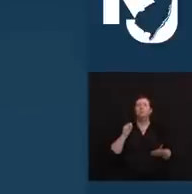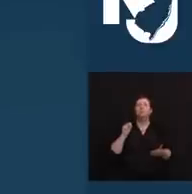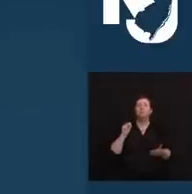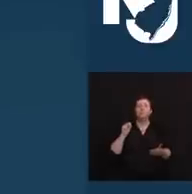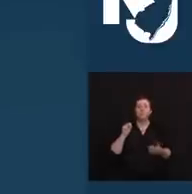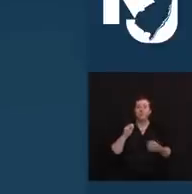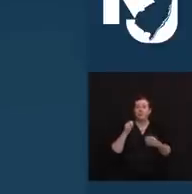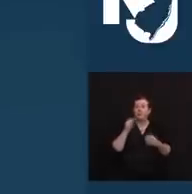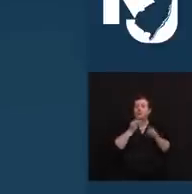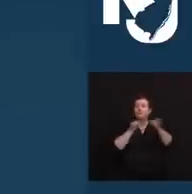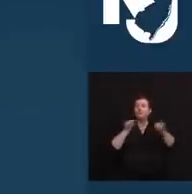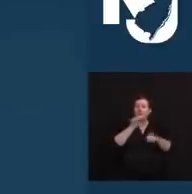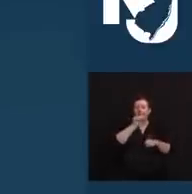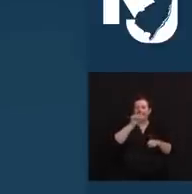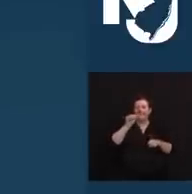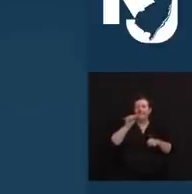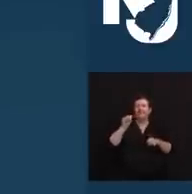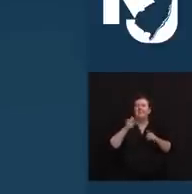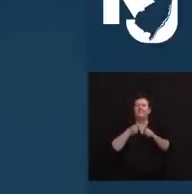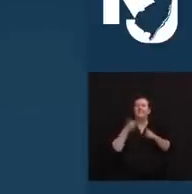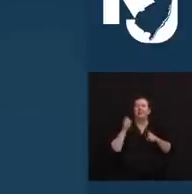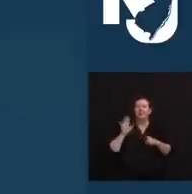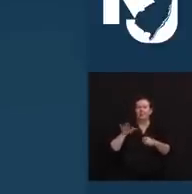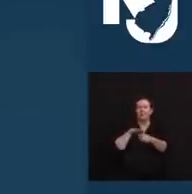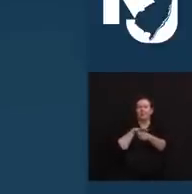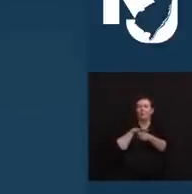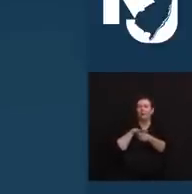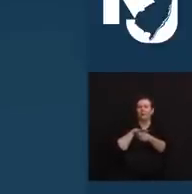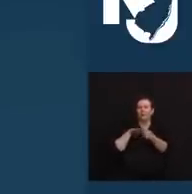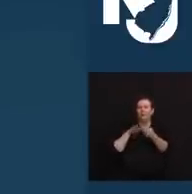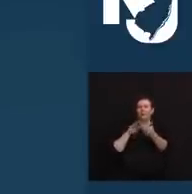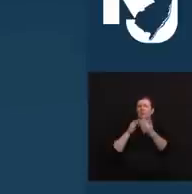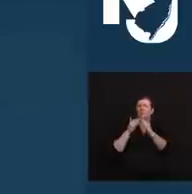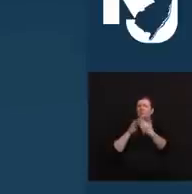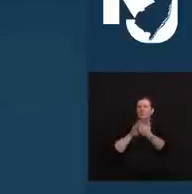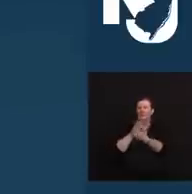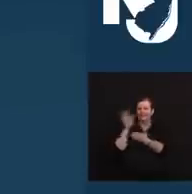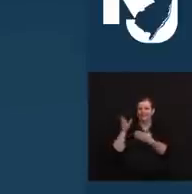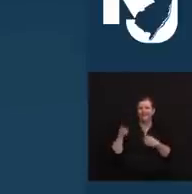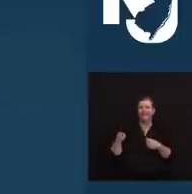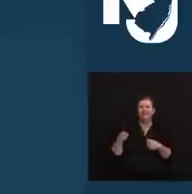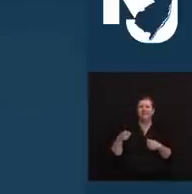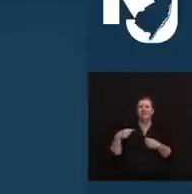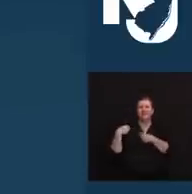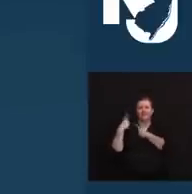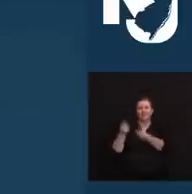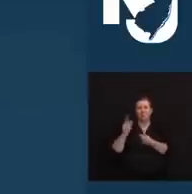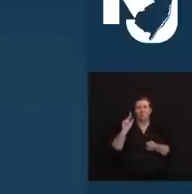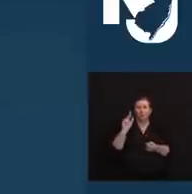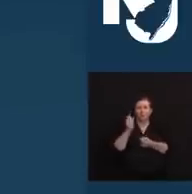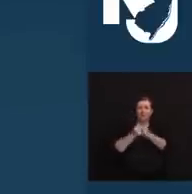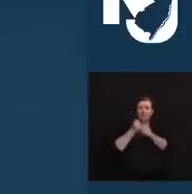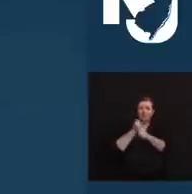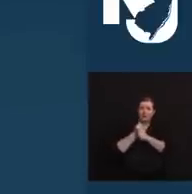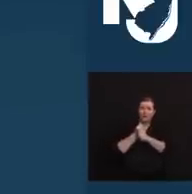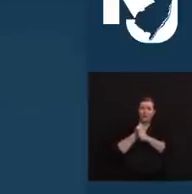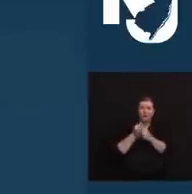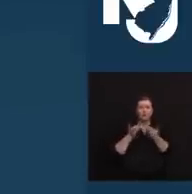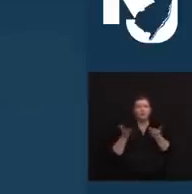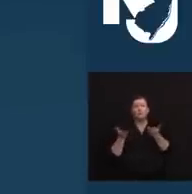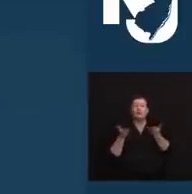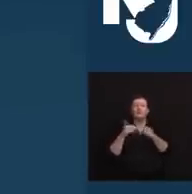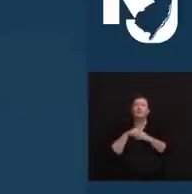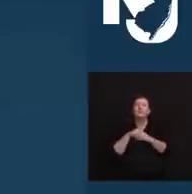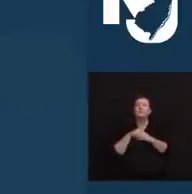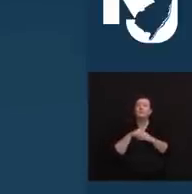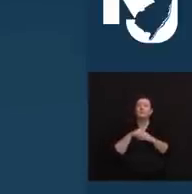from Cumberland County Community College. For the past 23 years, Vincent served with the New Jersey Department of